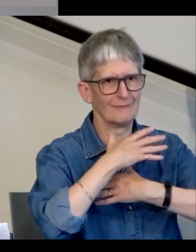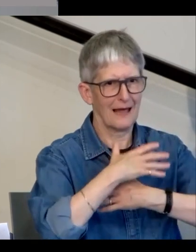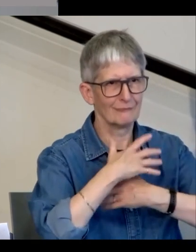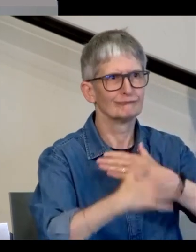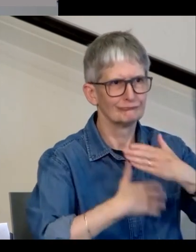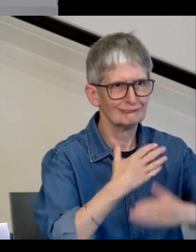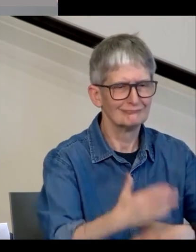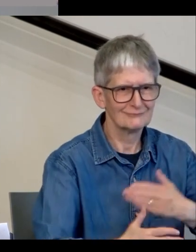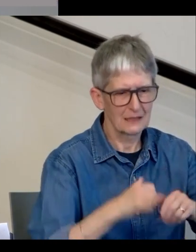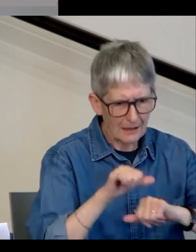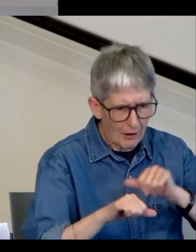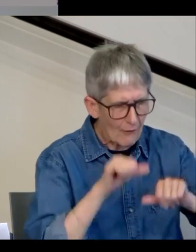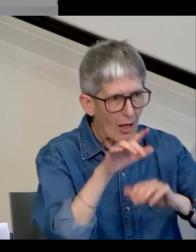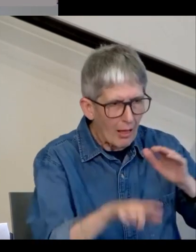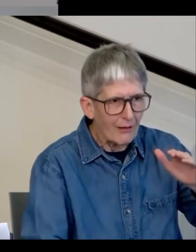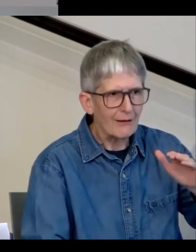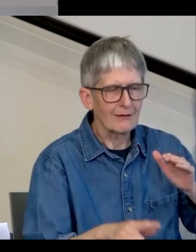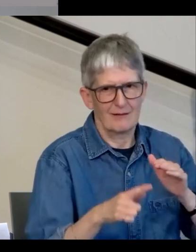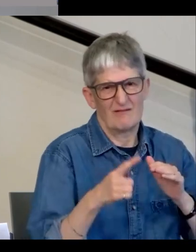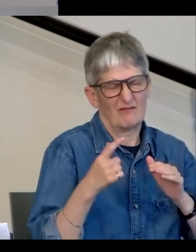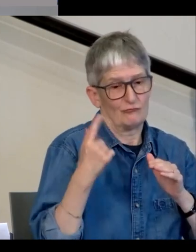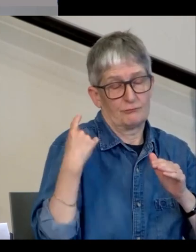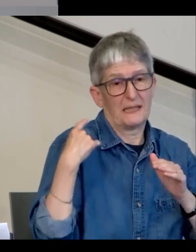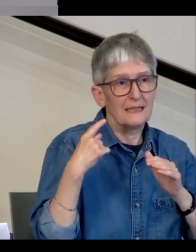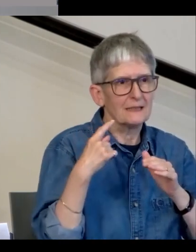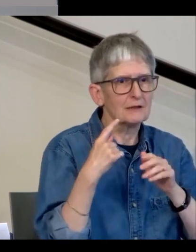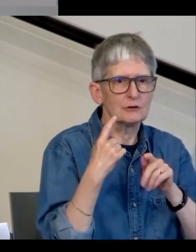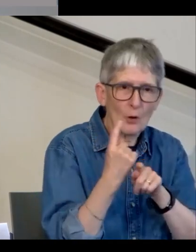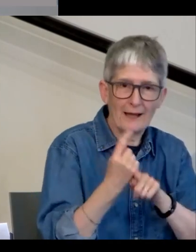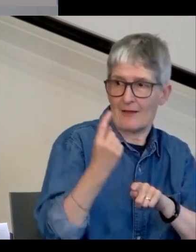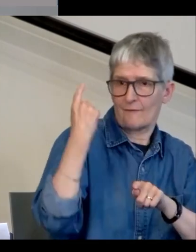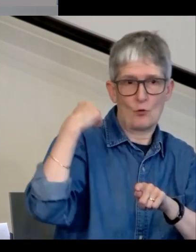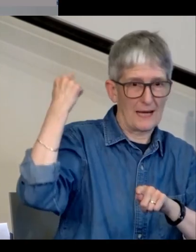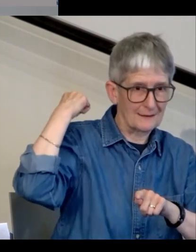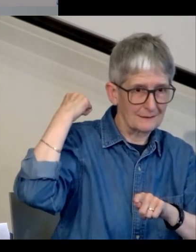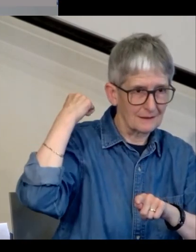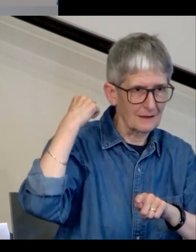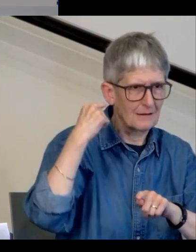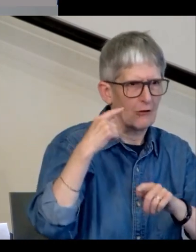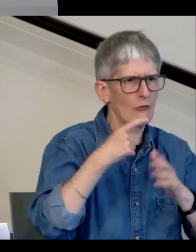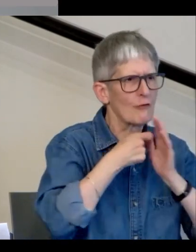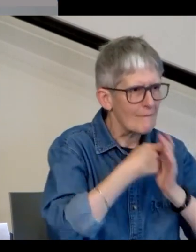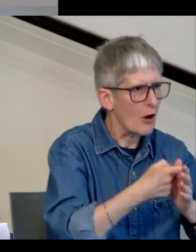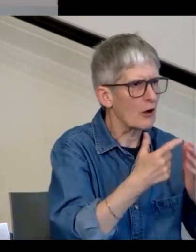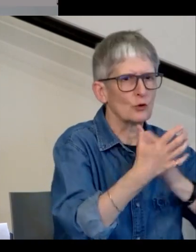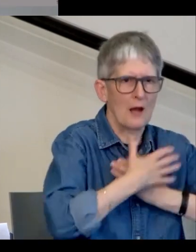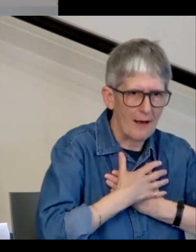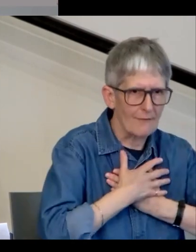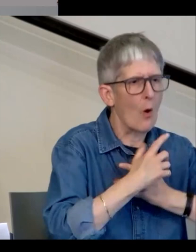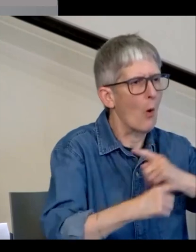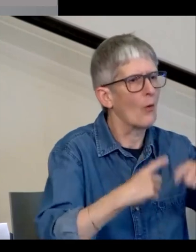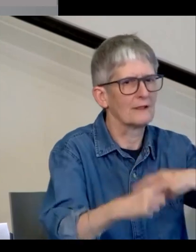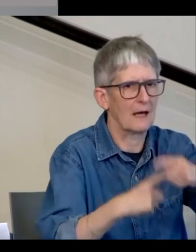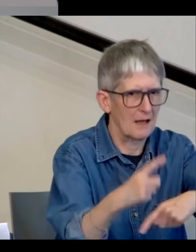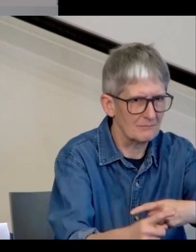As we've worked through this letter over the last few weeks, you'll have noticed it's full of references to love.